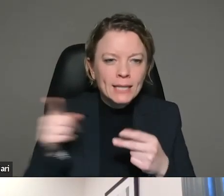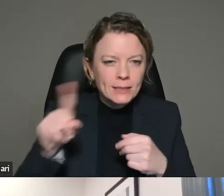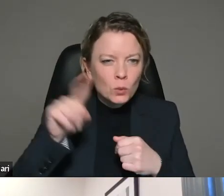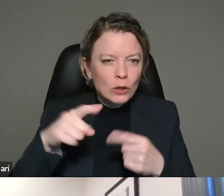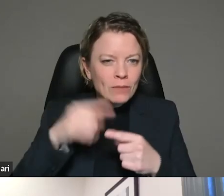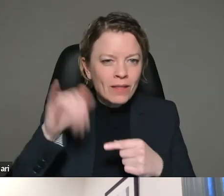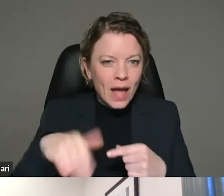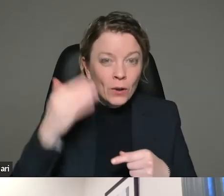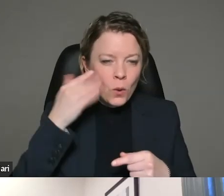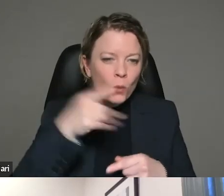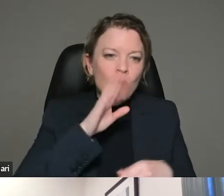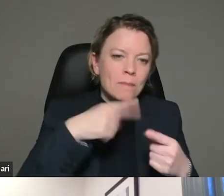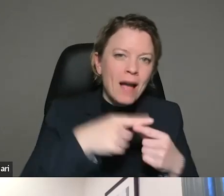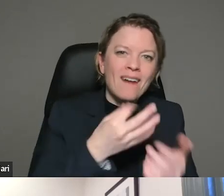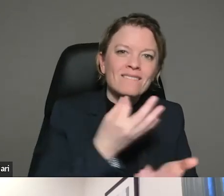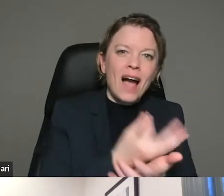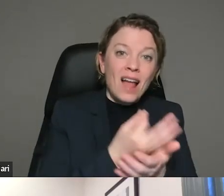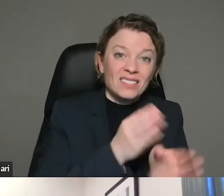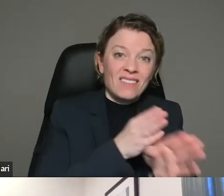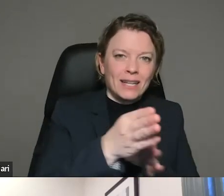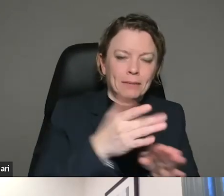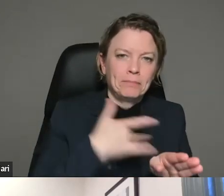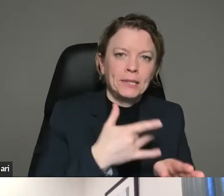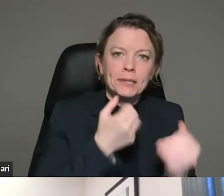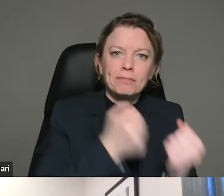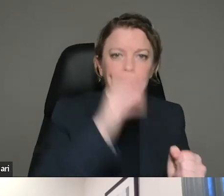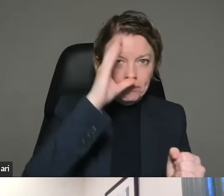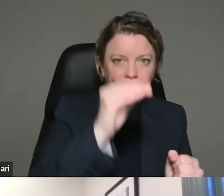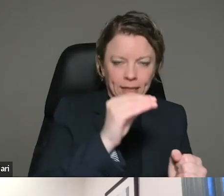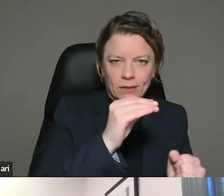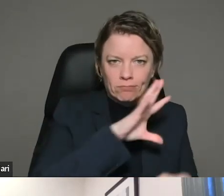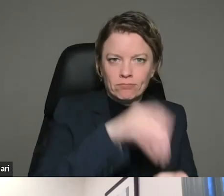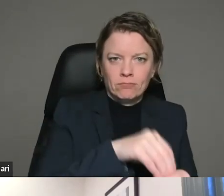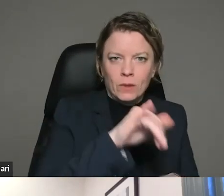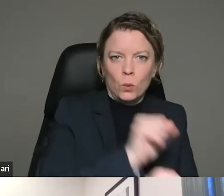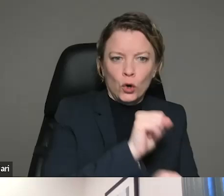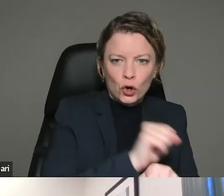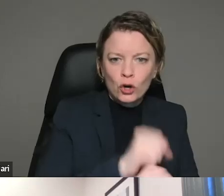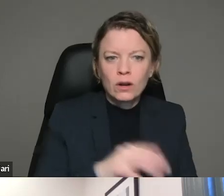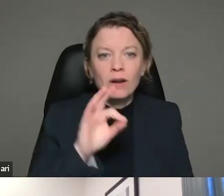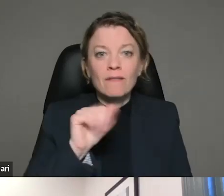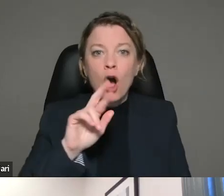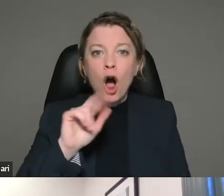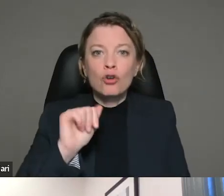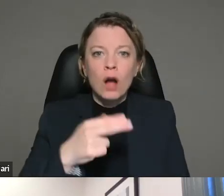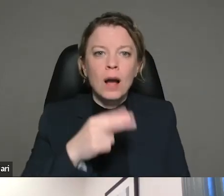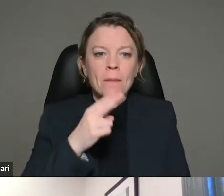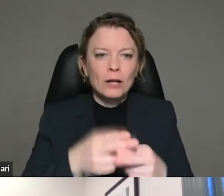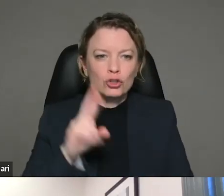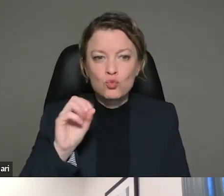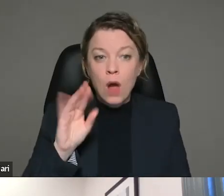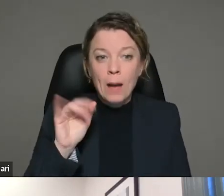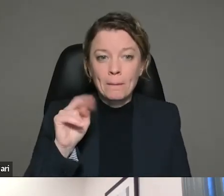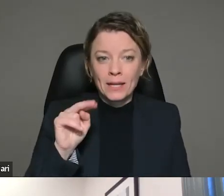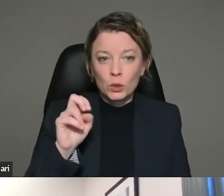the world of finance as traditionally male-oriented. You mentioned, Farah, that Robin Neustein was at the time